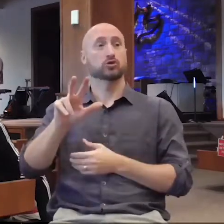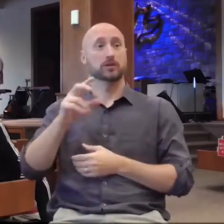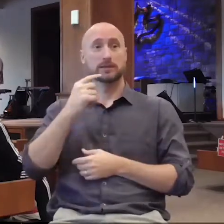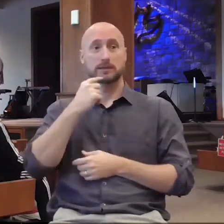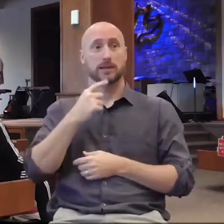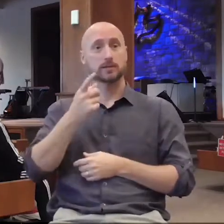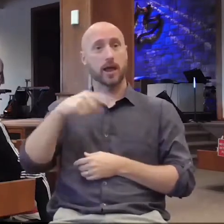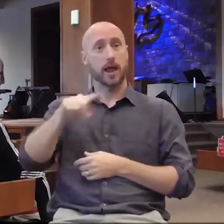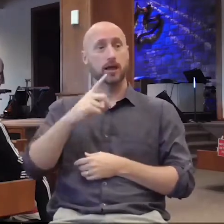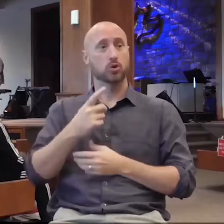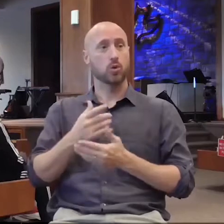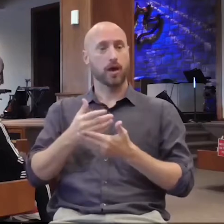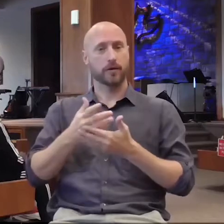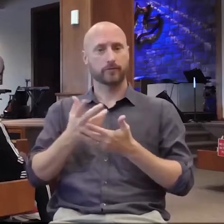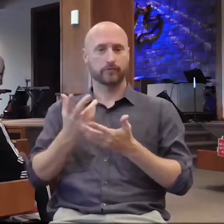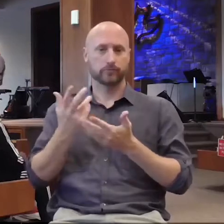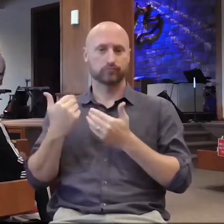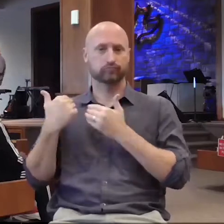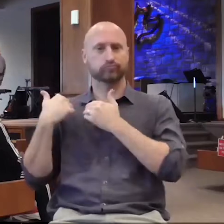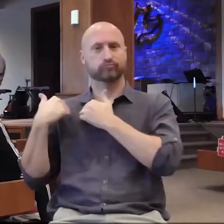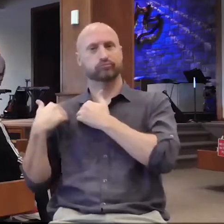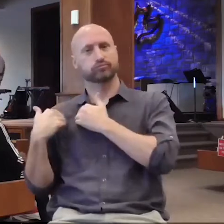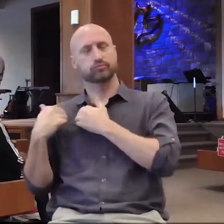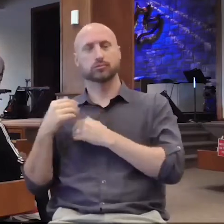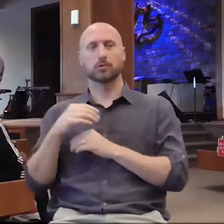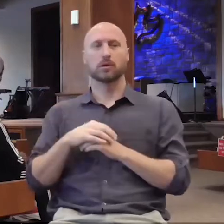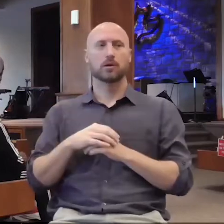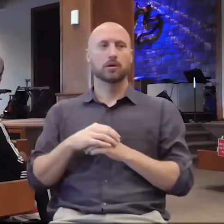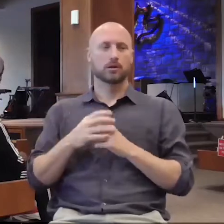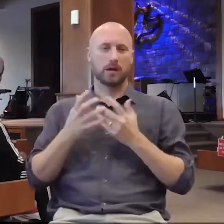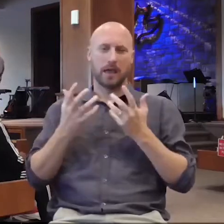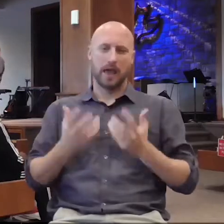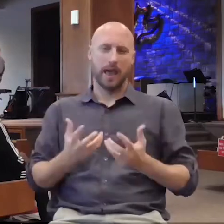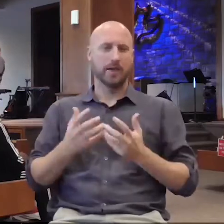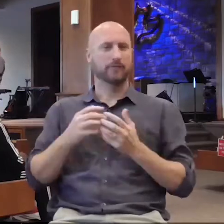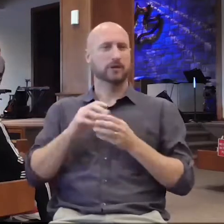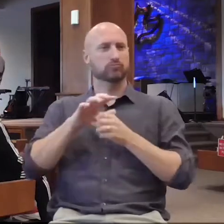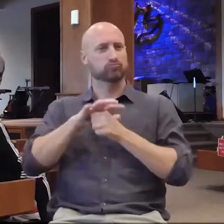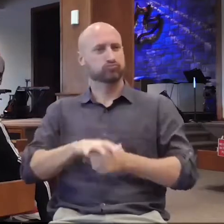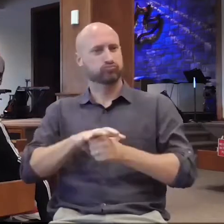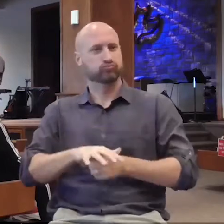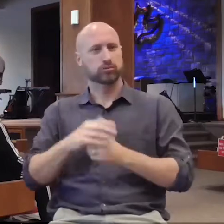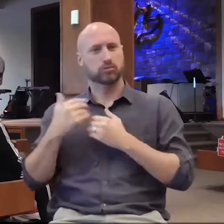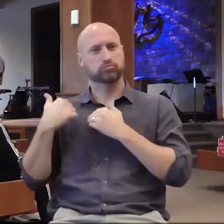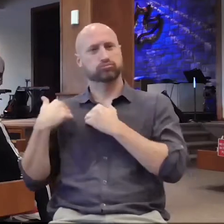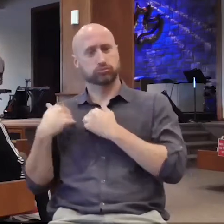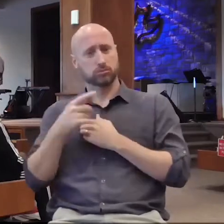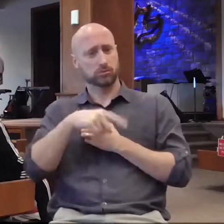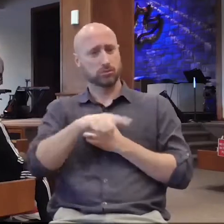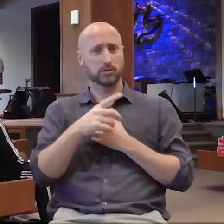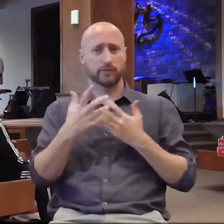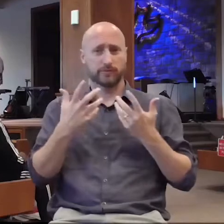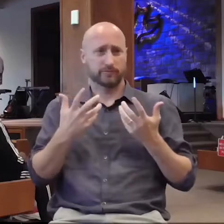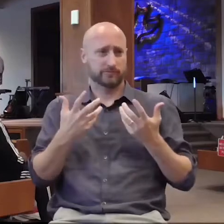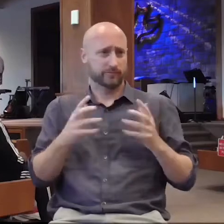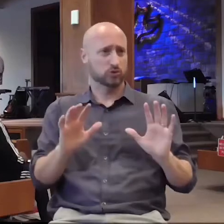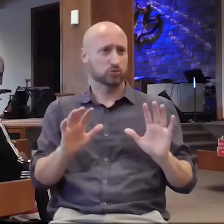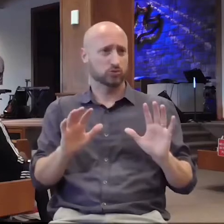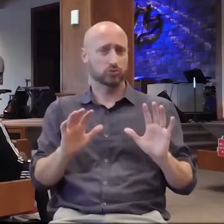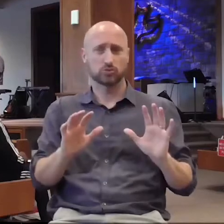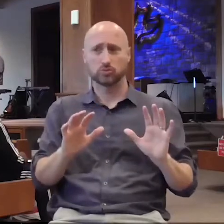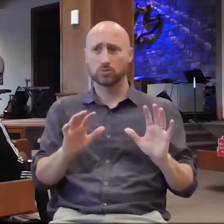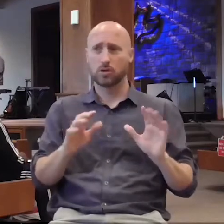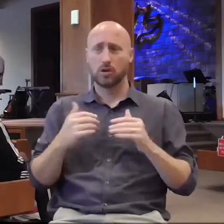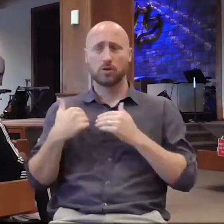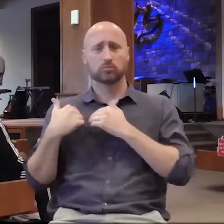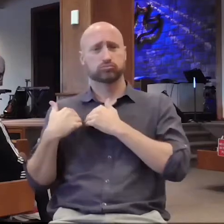that means to bear a heavy load. They couldn't bear those that were evil, and he says, you have borne. So